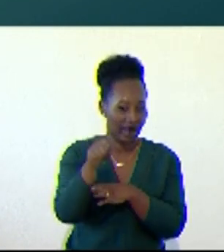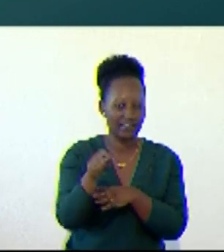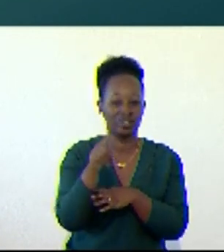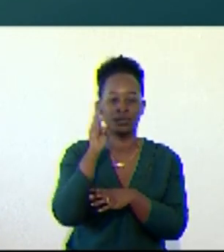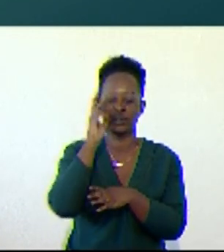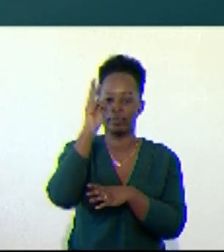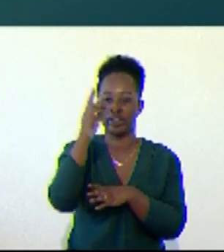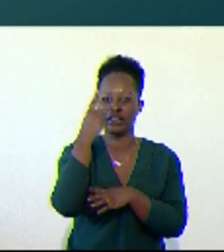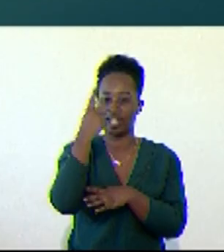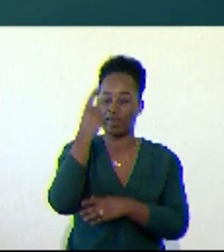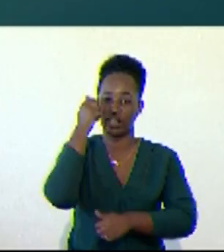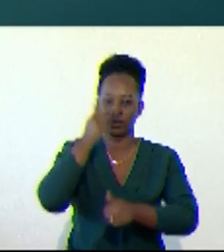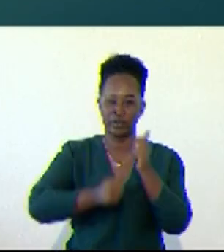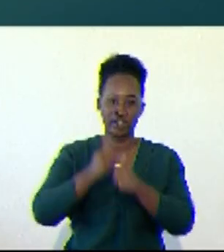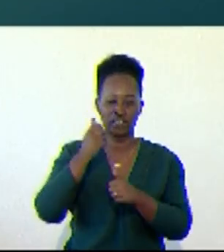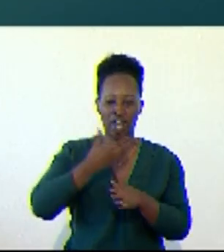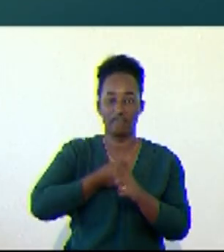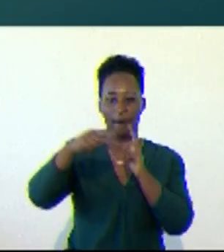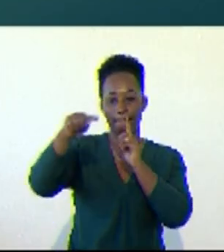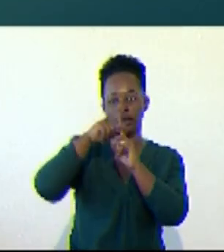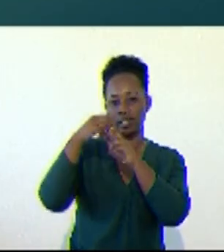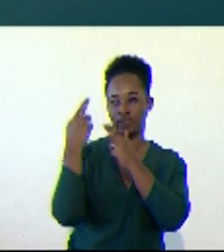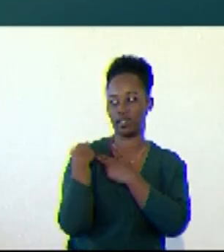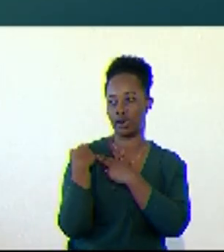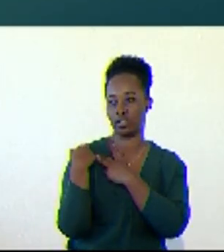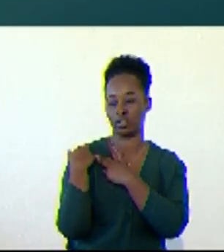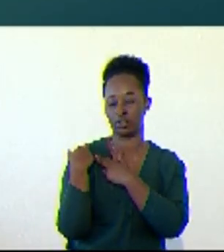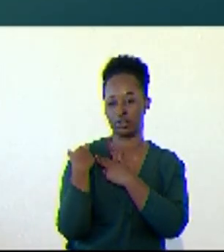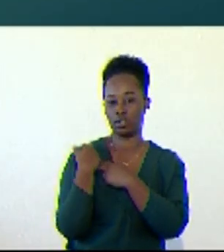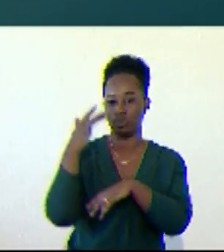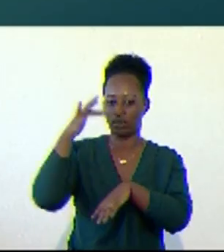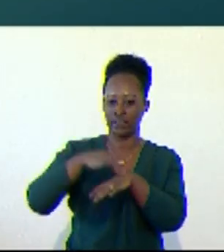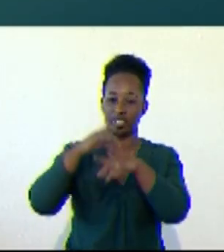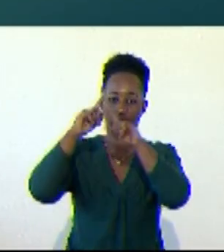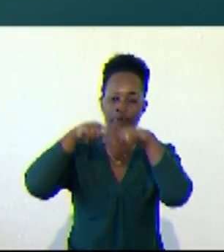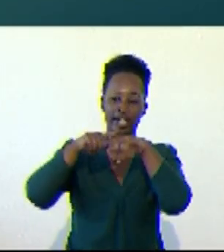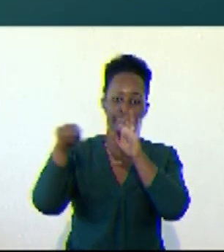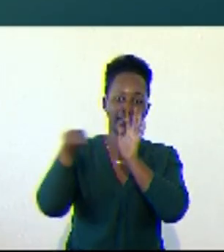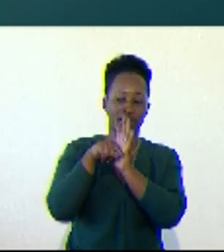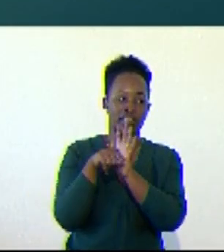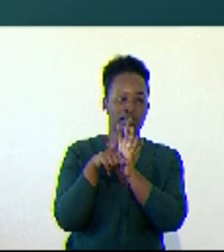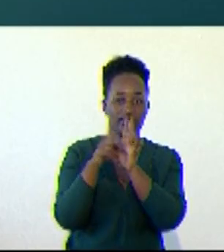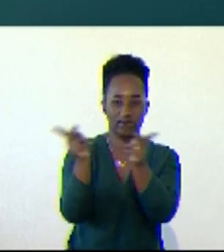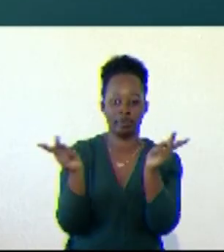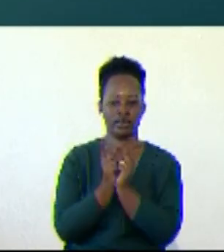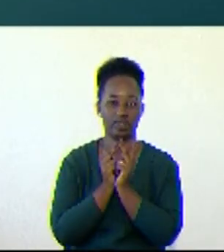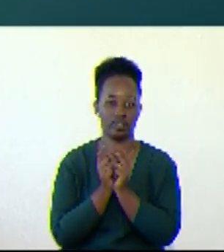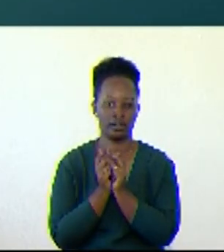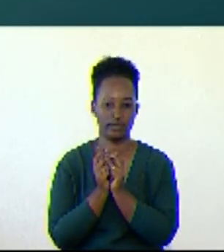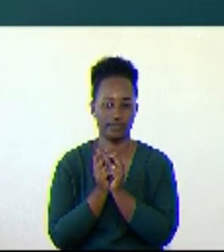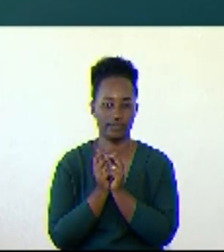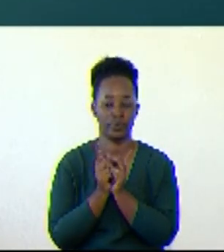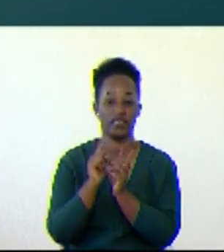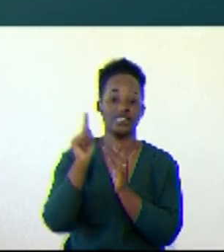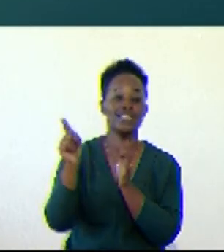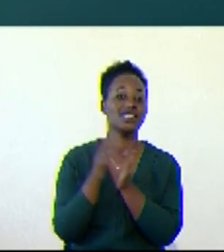a partial positive charge to be attacked by the negative species. So this